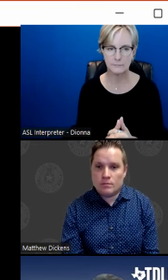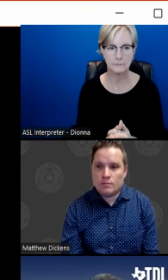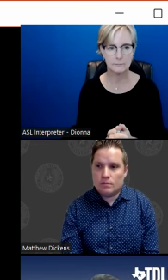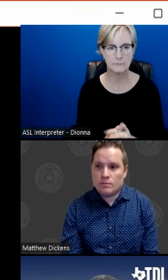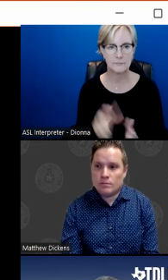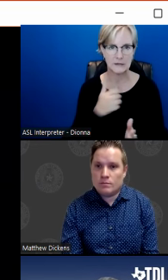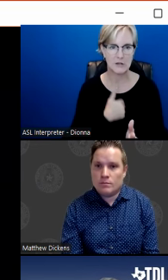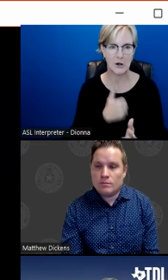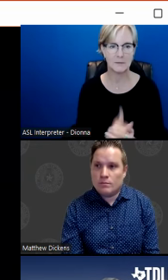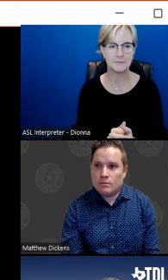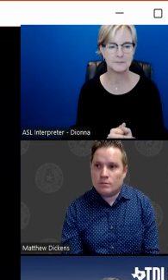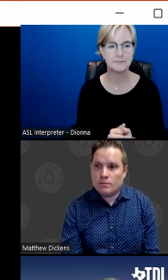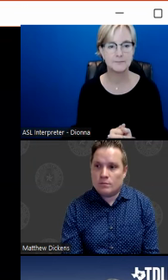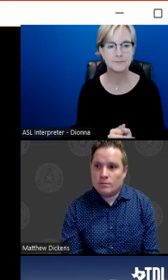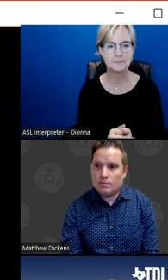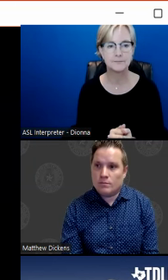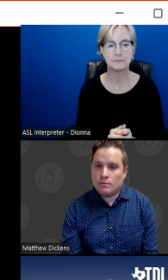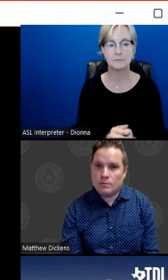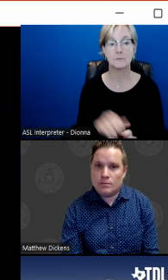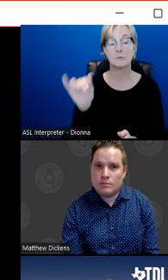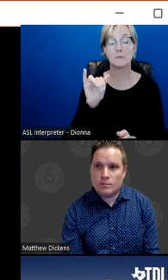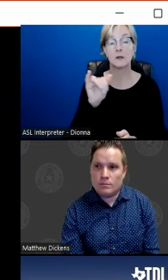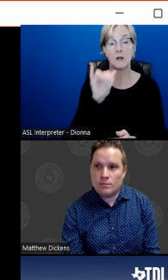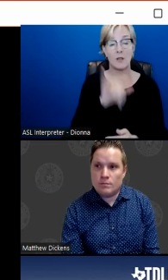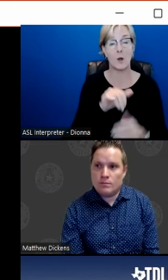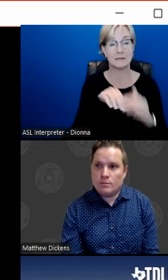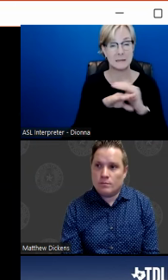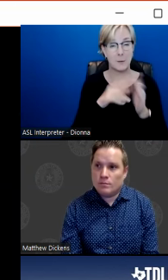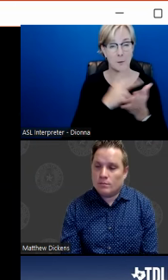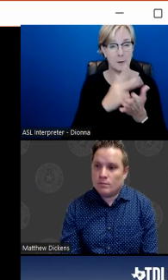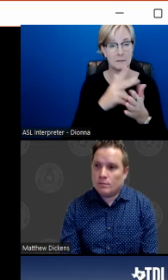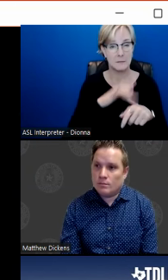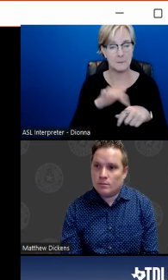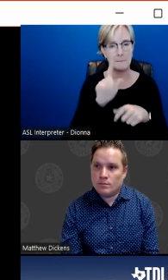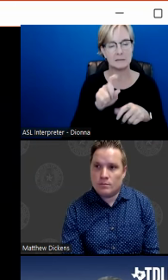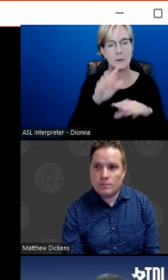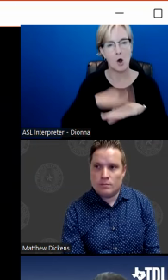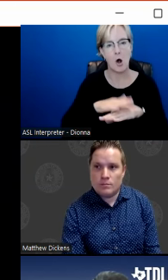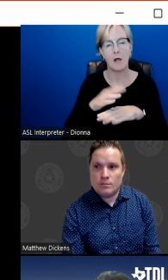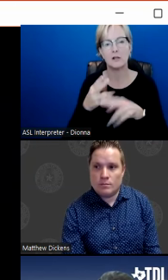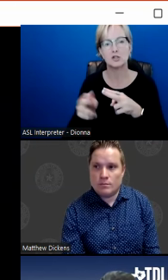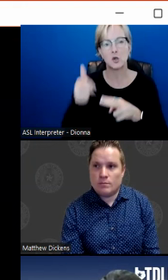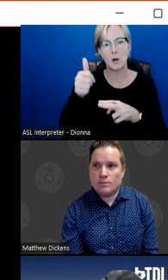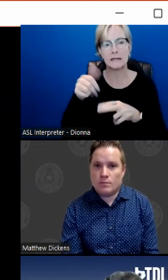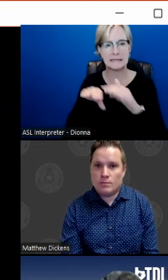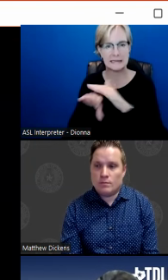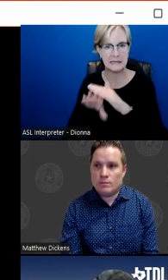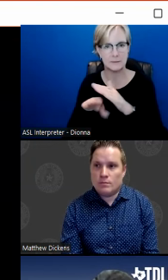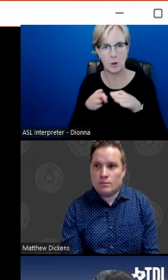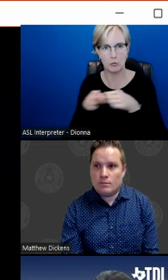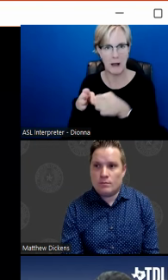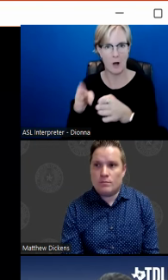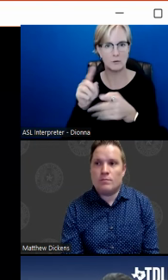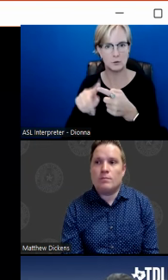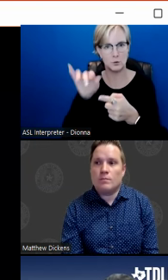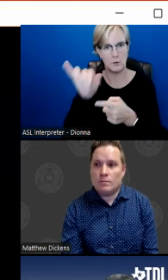Sorry. In addition to those accessible parking spaces must be located on the shortest accessible route to